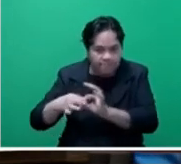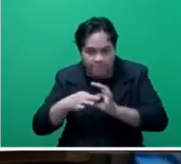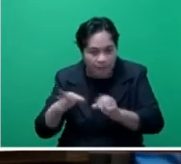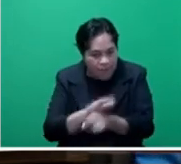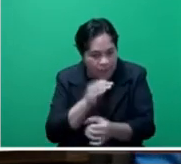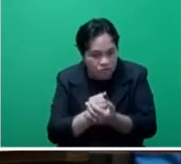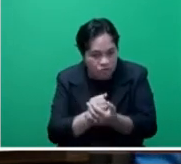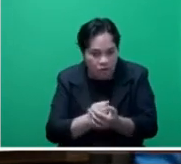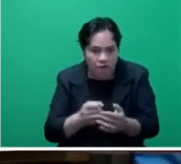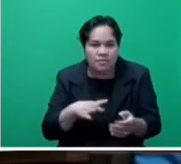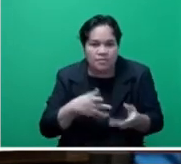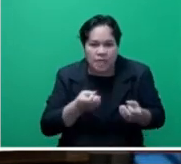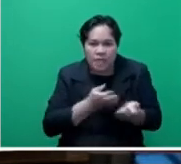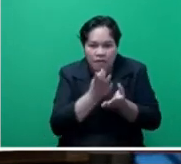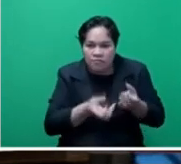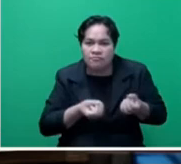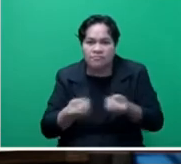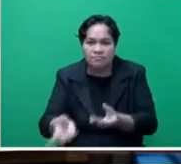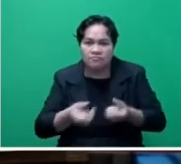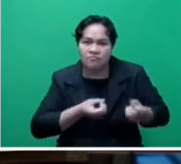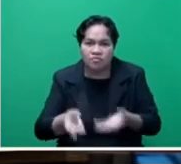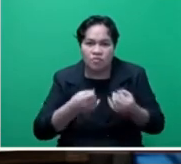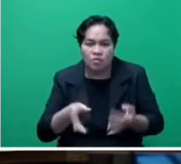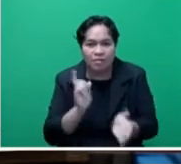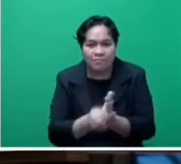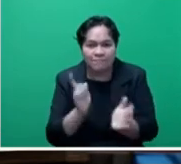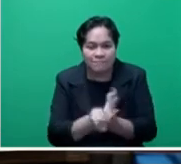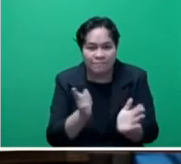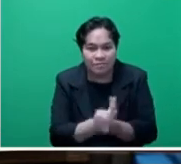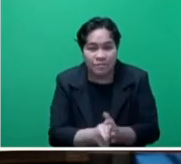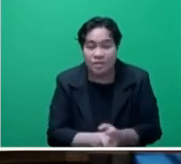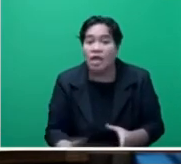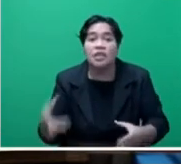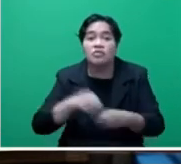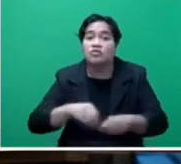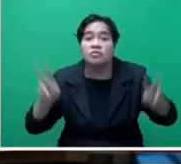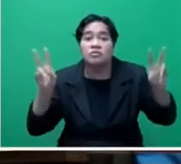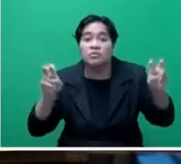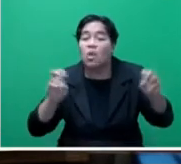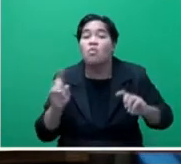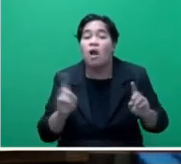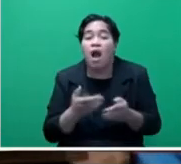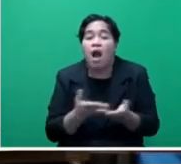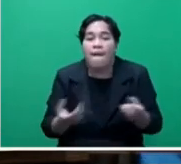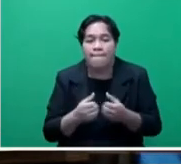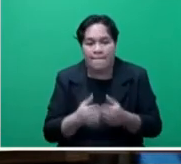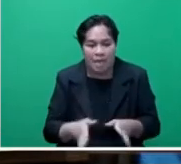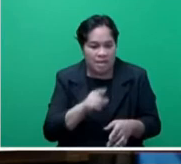with efficiency. Mr. Speaker, sir, inclusion begins with individuals,